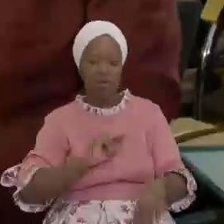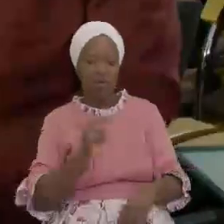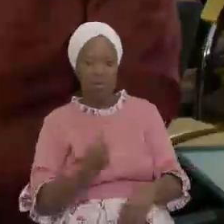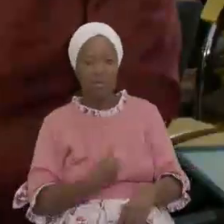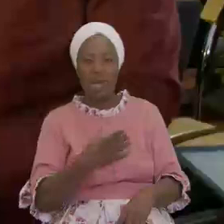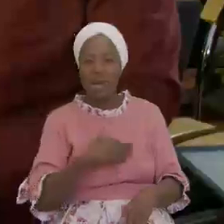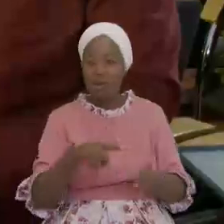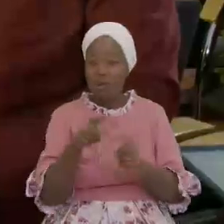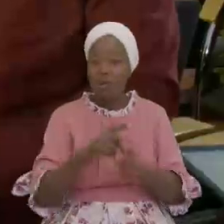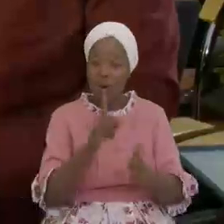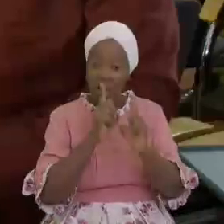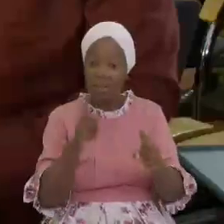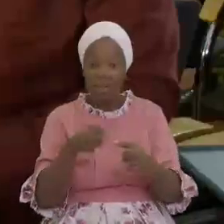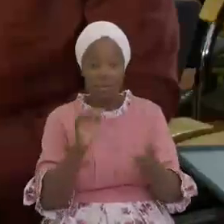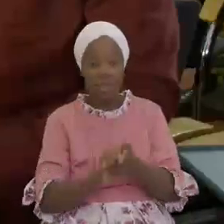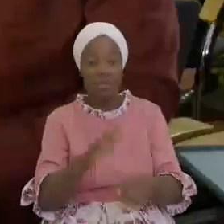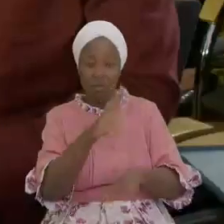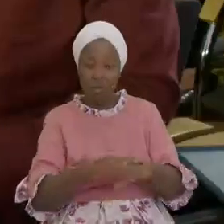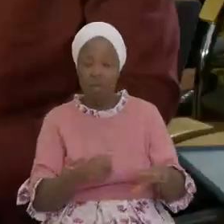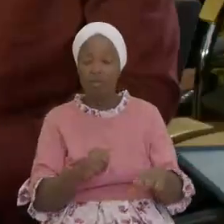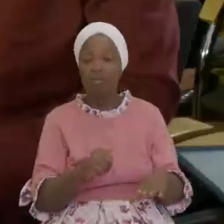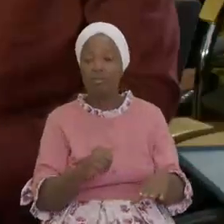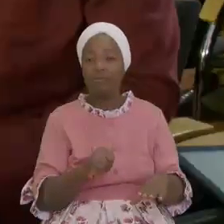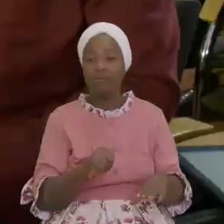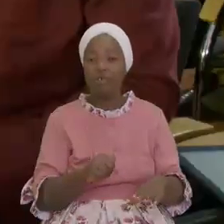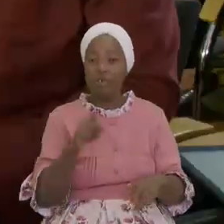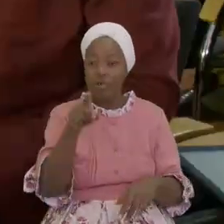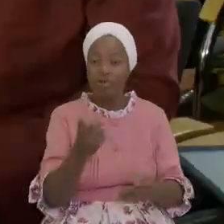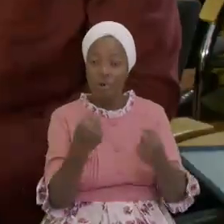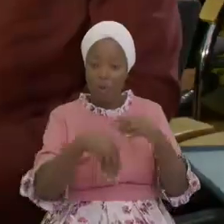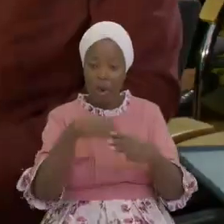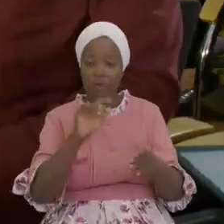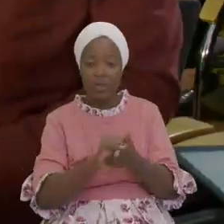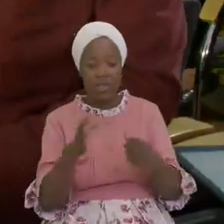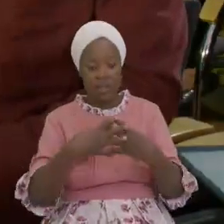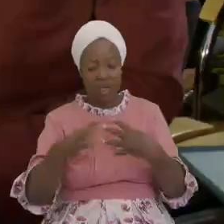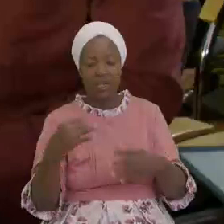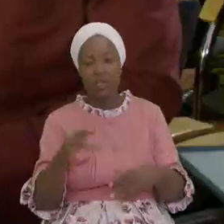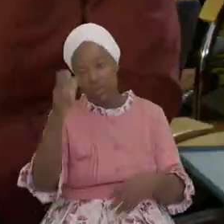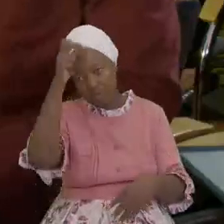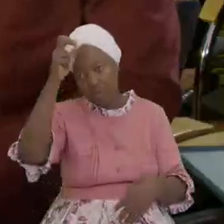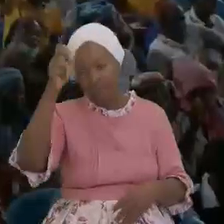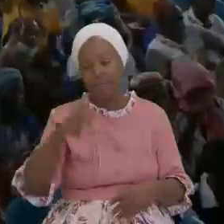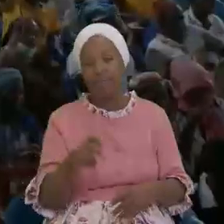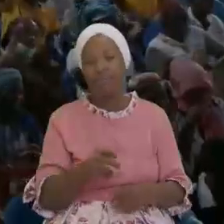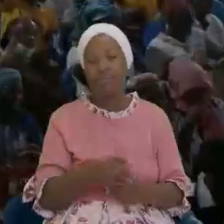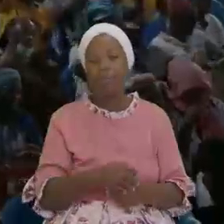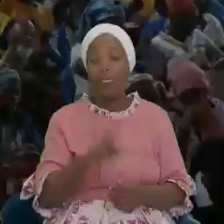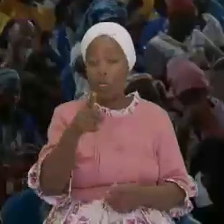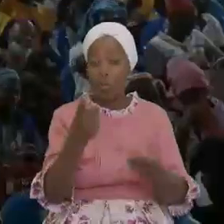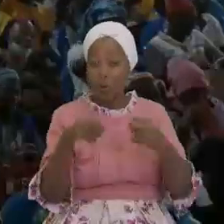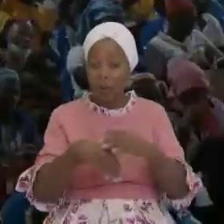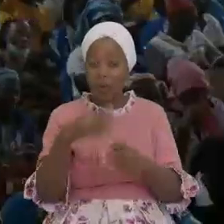you respond to the call, you come out of the cage of Satan. You come out